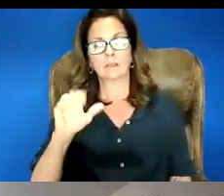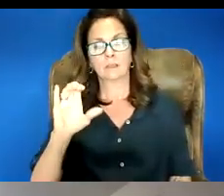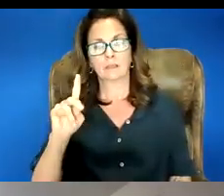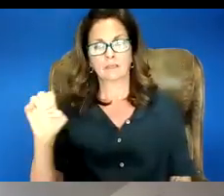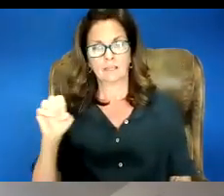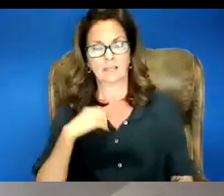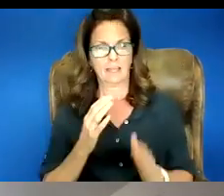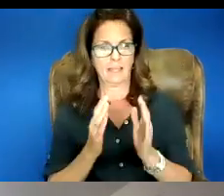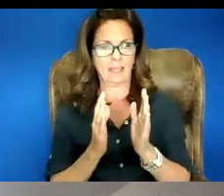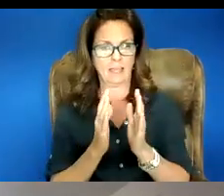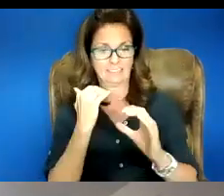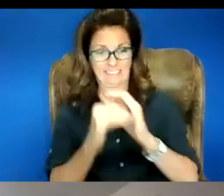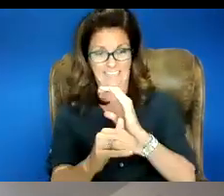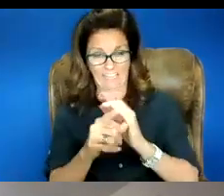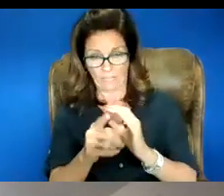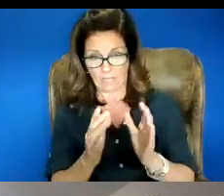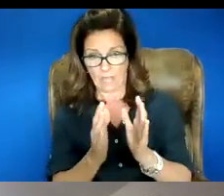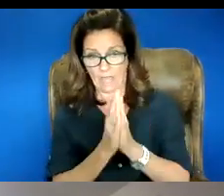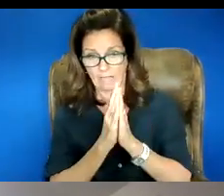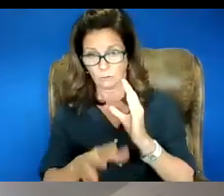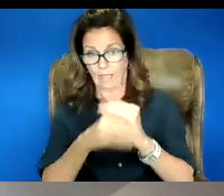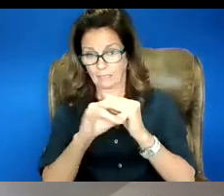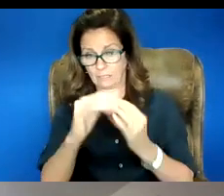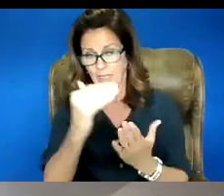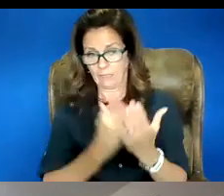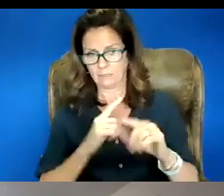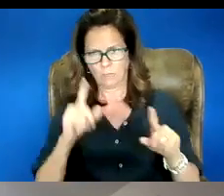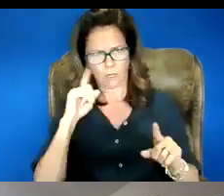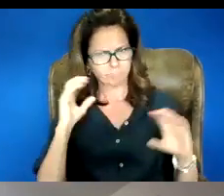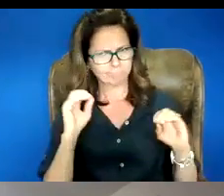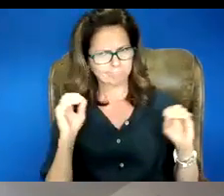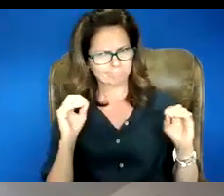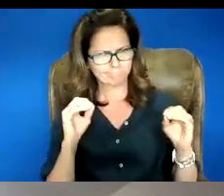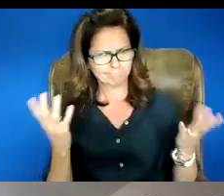to be added to the list but never heard back, what do you need to do next?